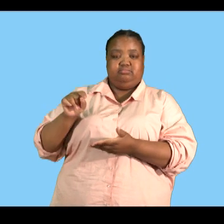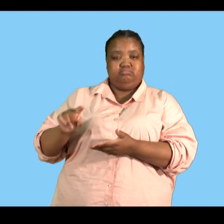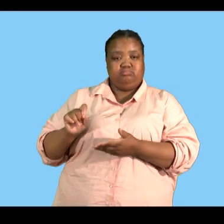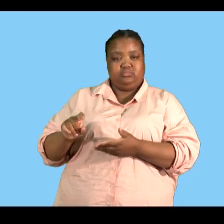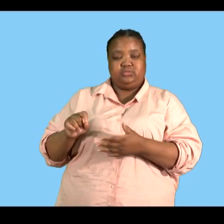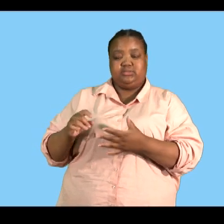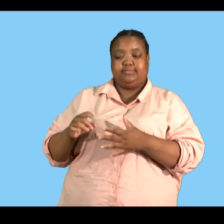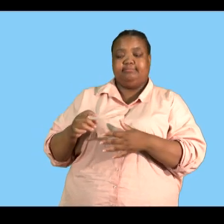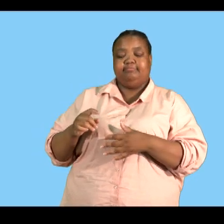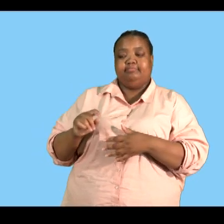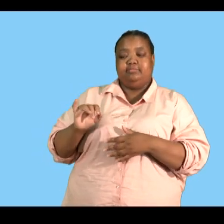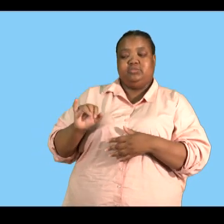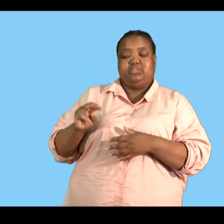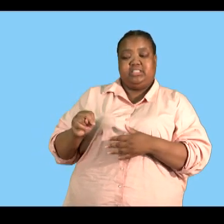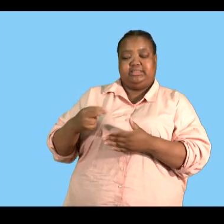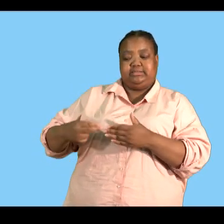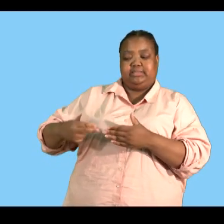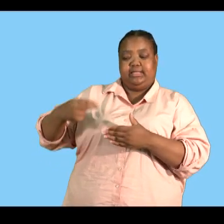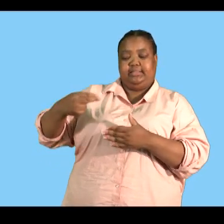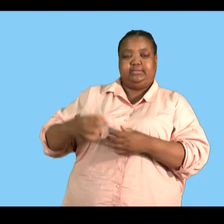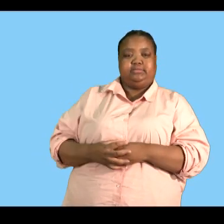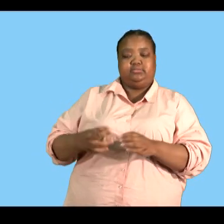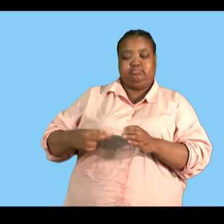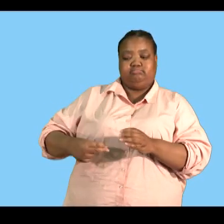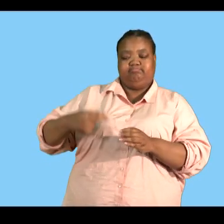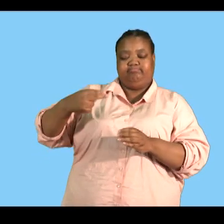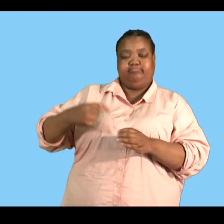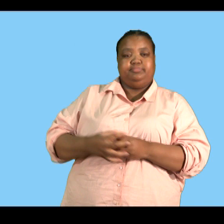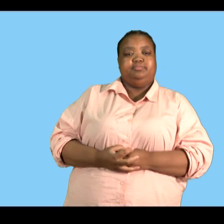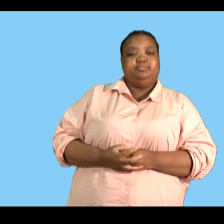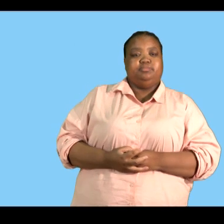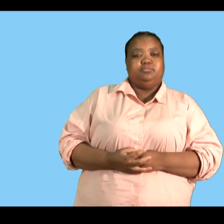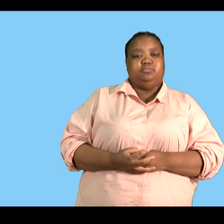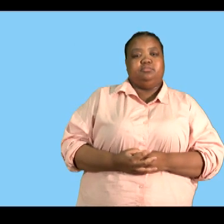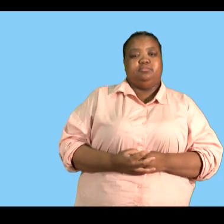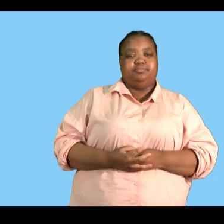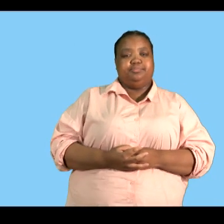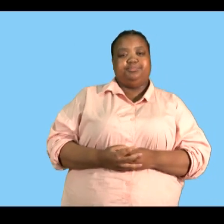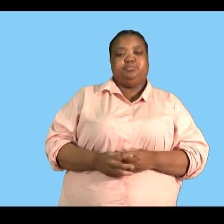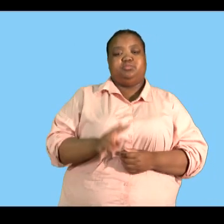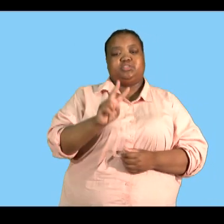height of a tin. So this would be